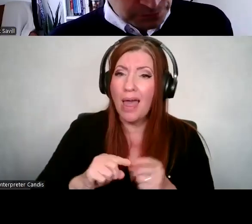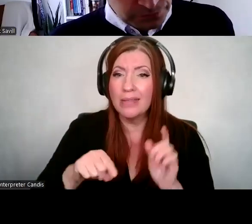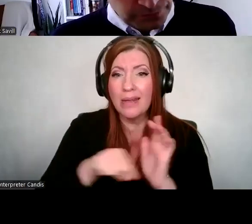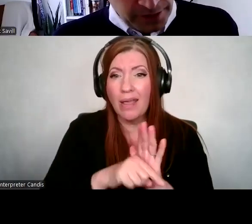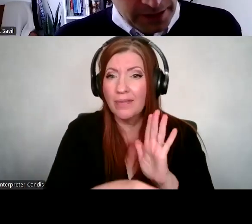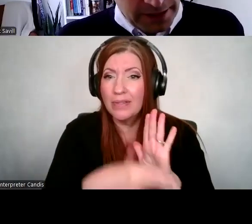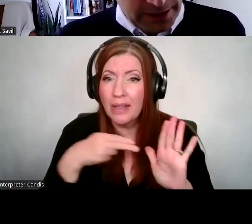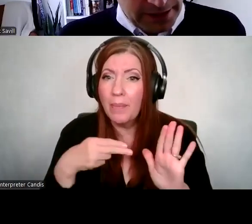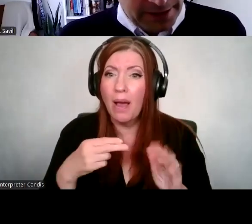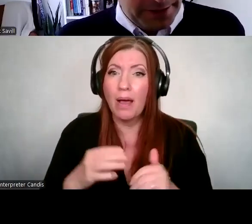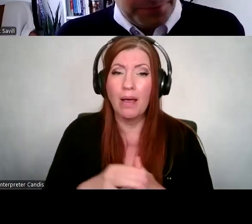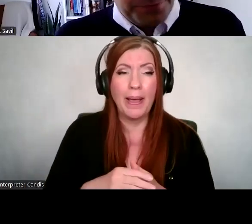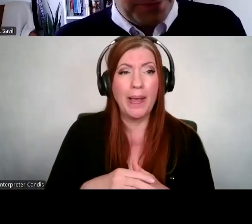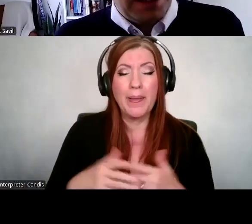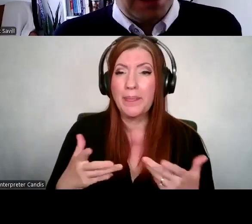to